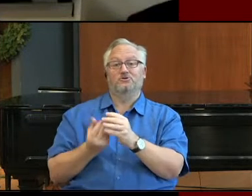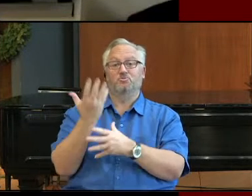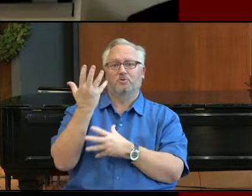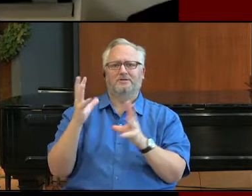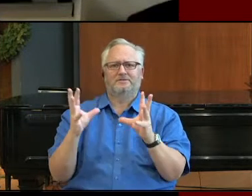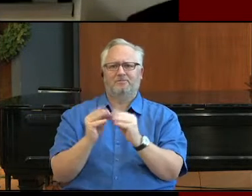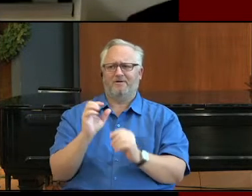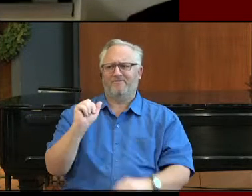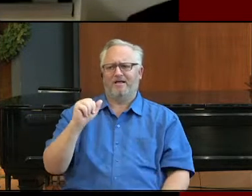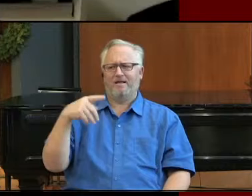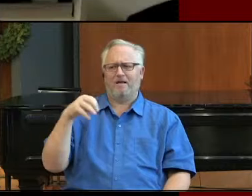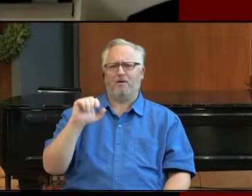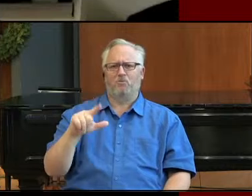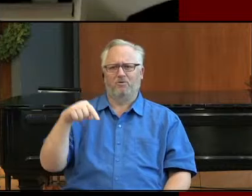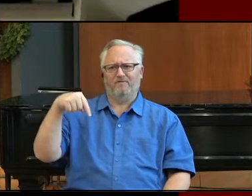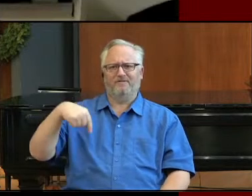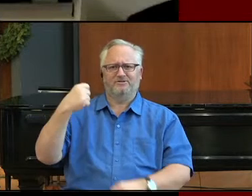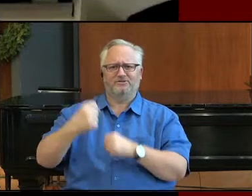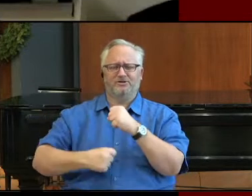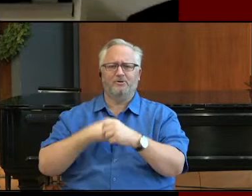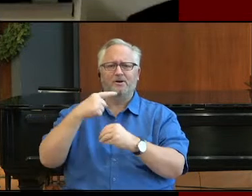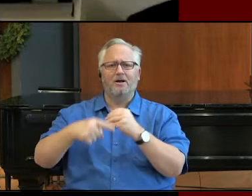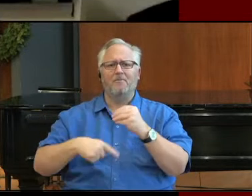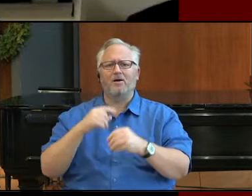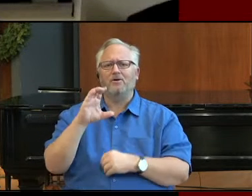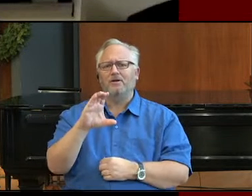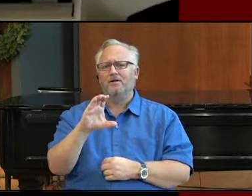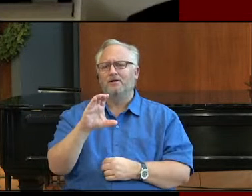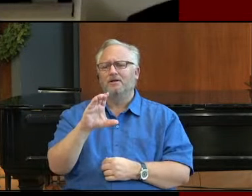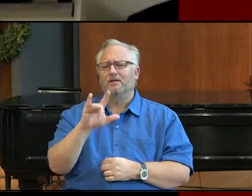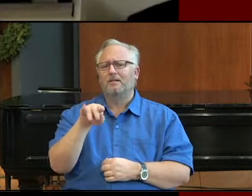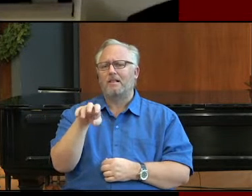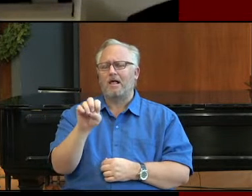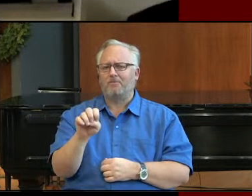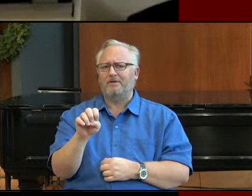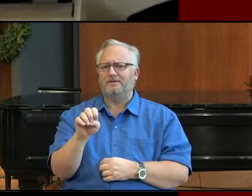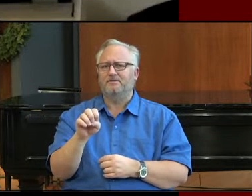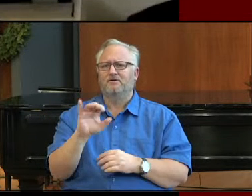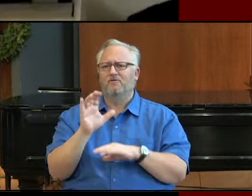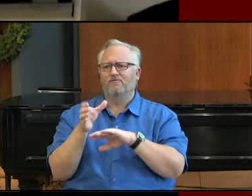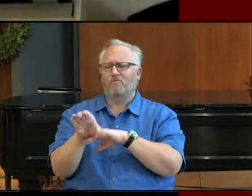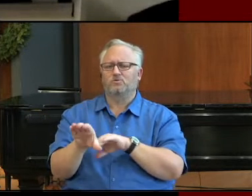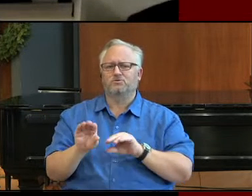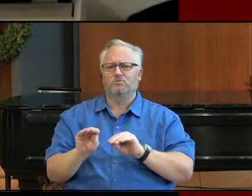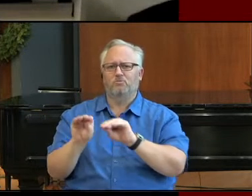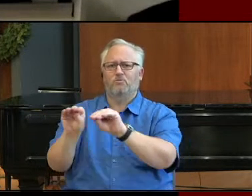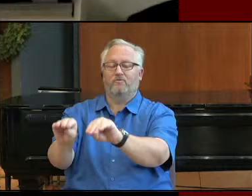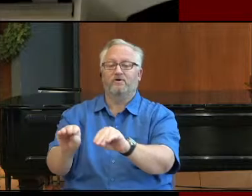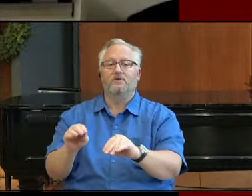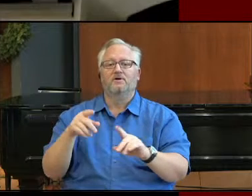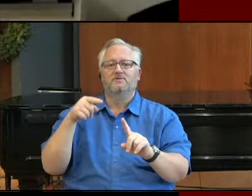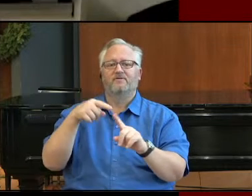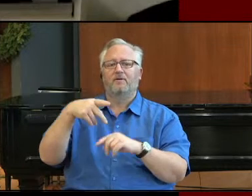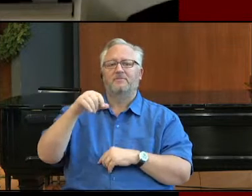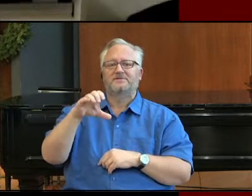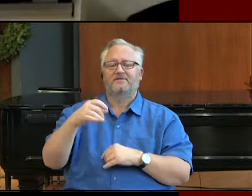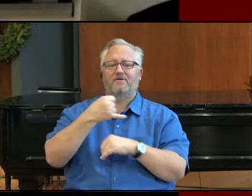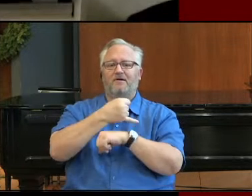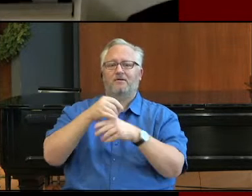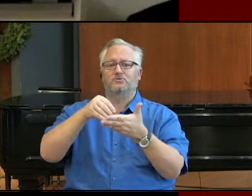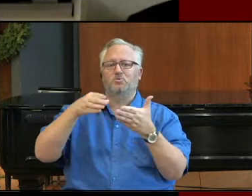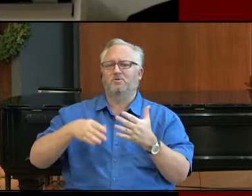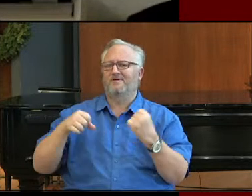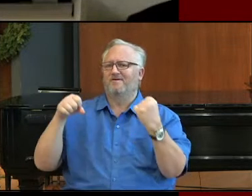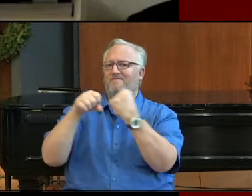in April this year was on climate force displacement. Our keynote speakers were the Pacific Island students fighting climate